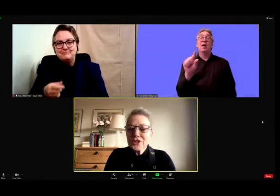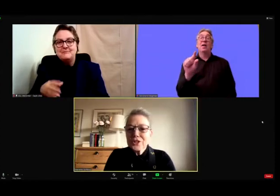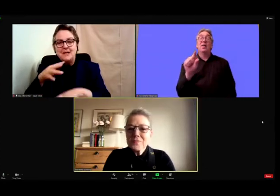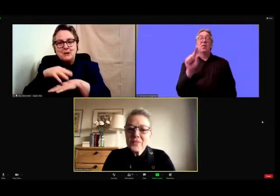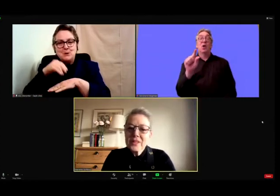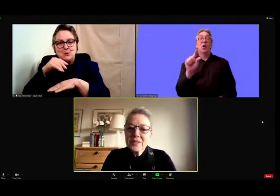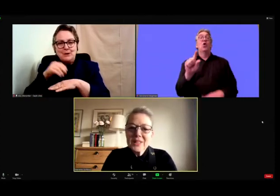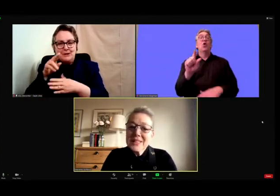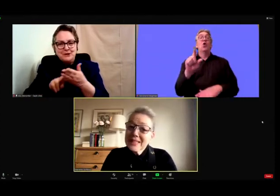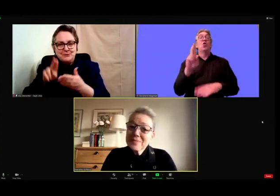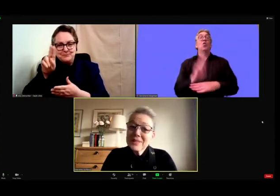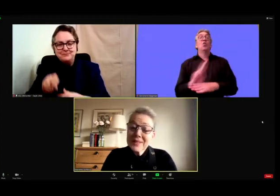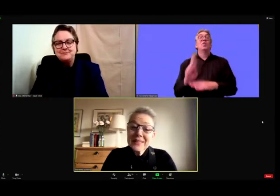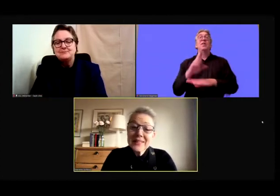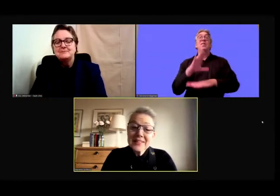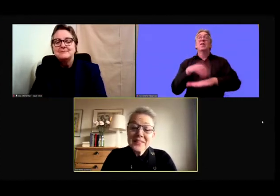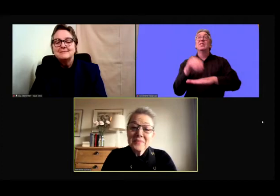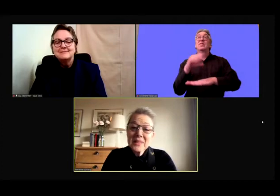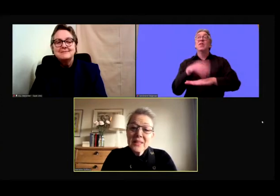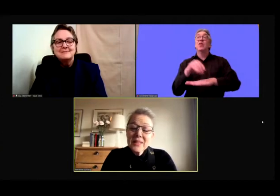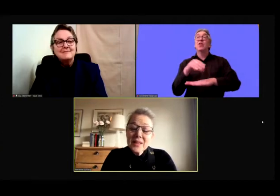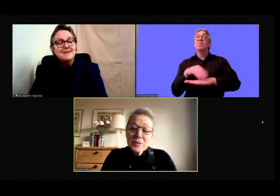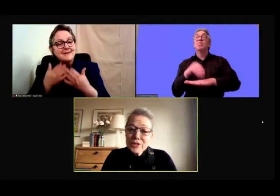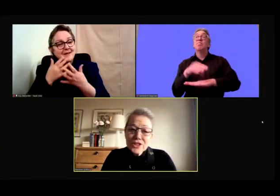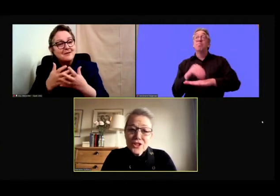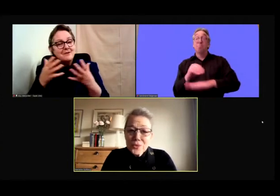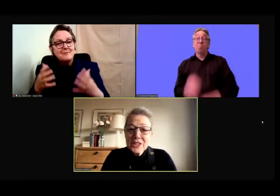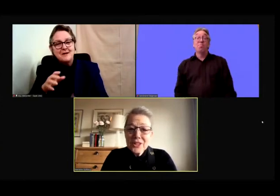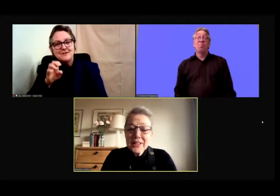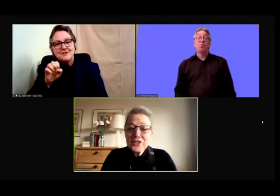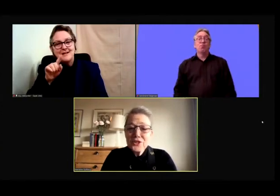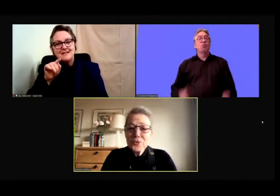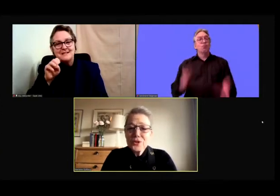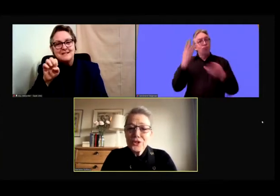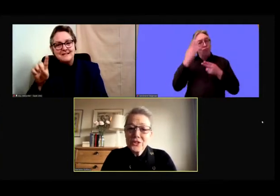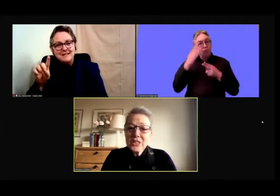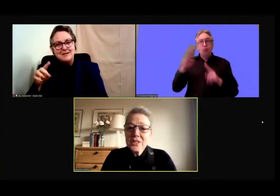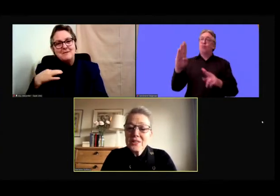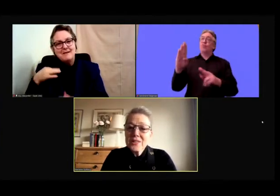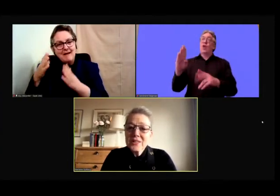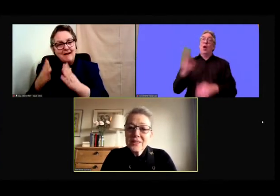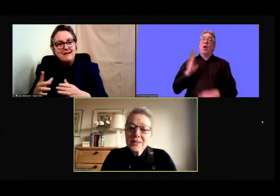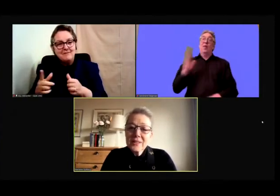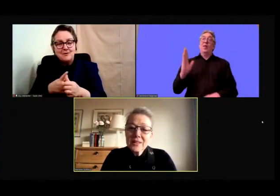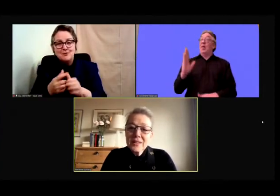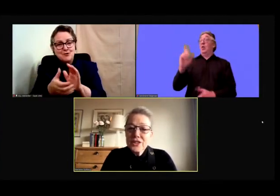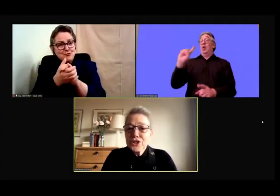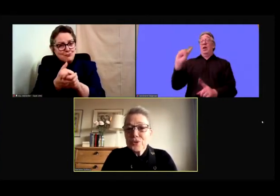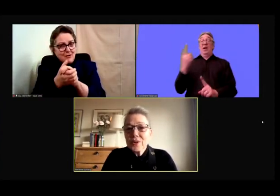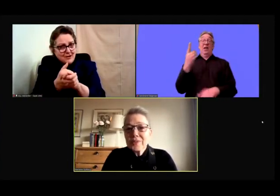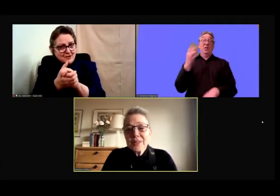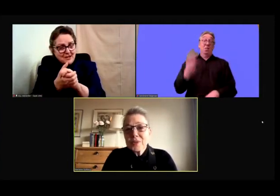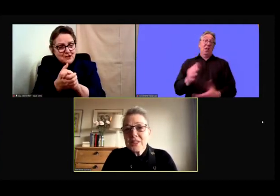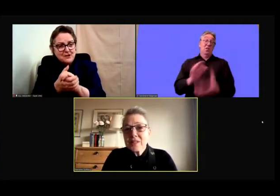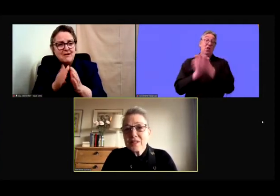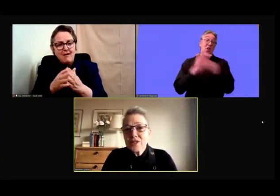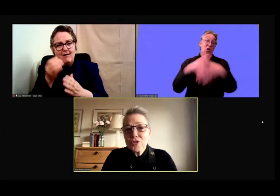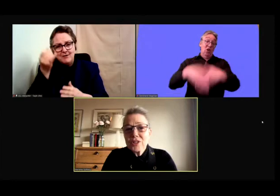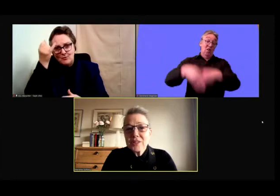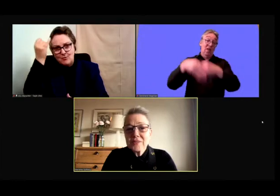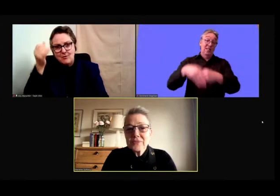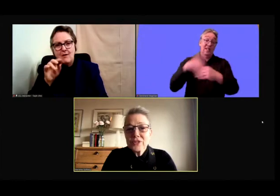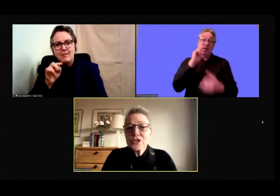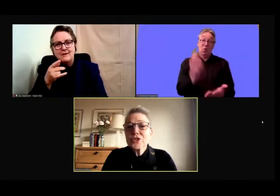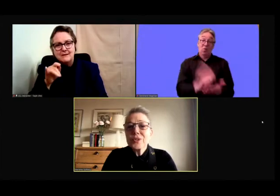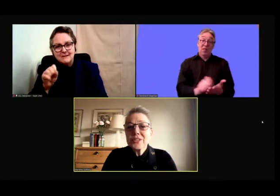Thank you very much. Esteemed candidates, let me first congratulate you on your thesis. The issue of linguistic